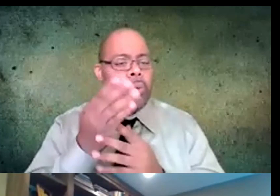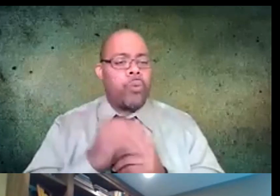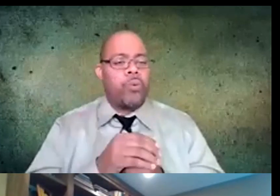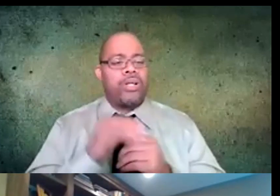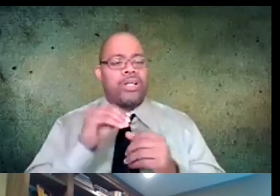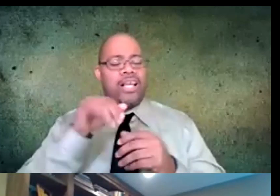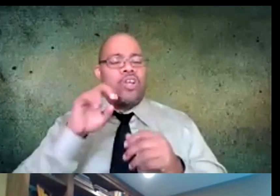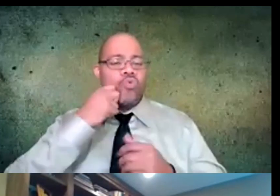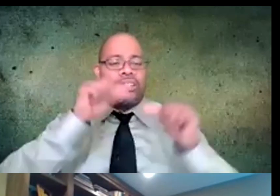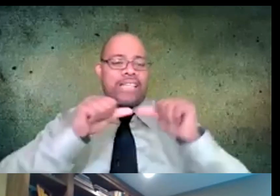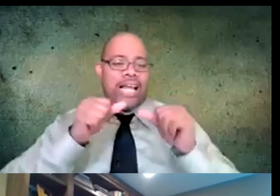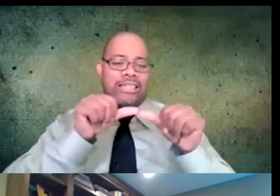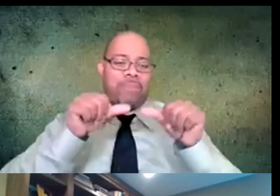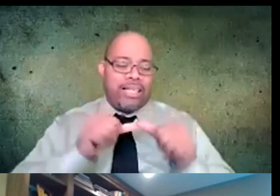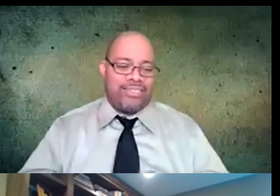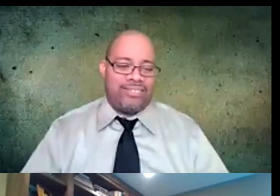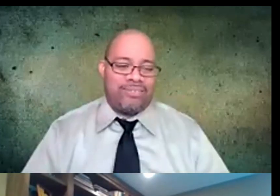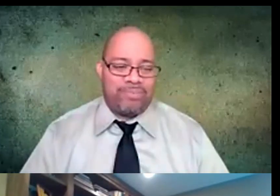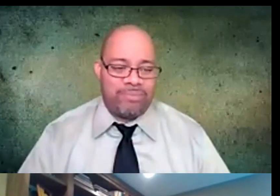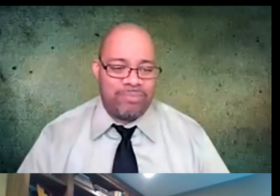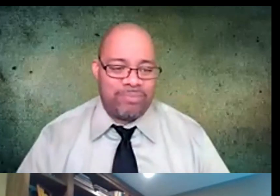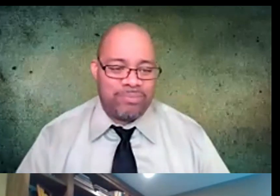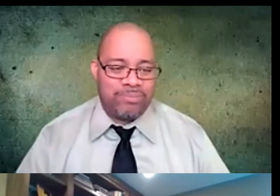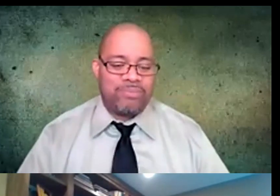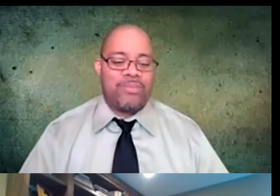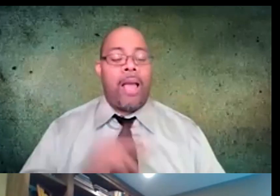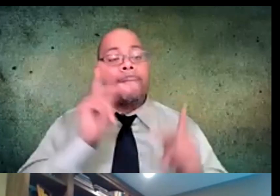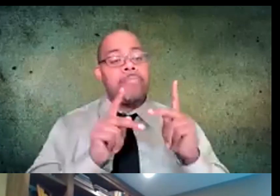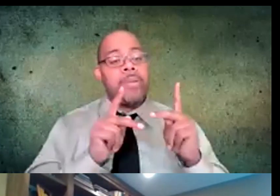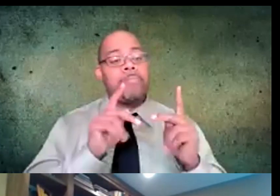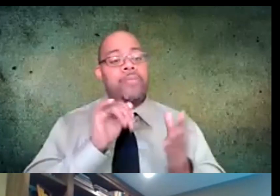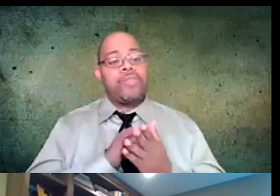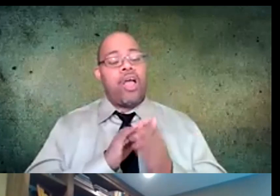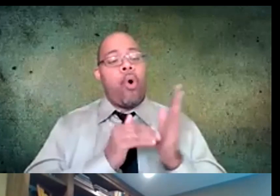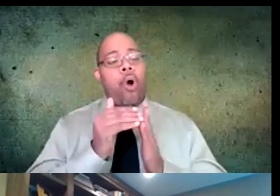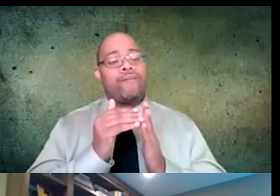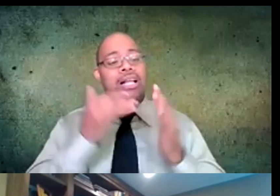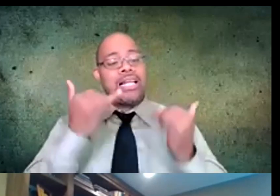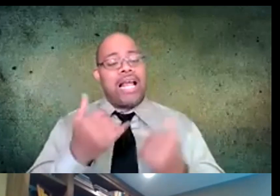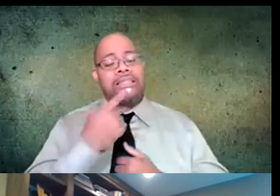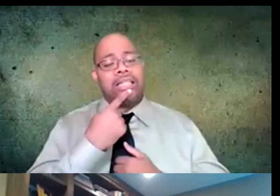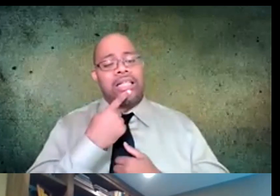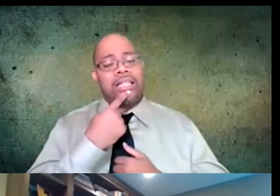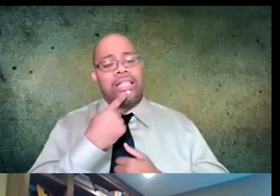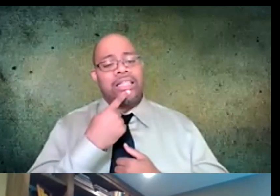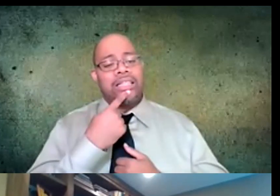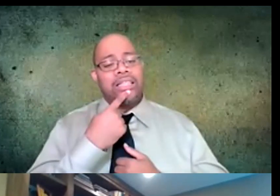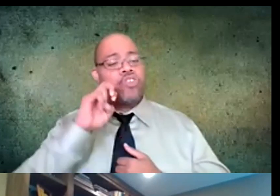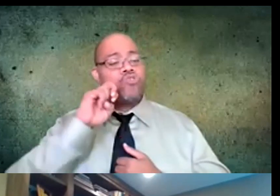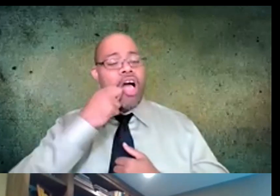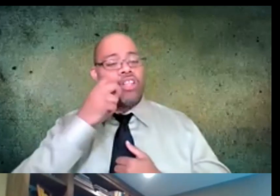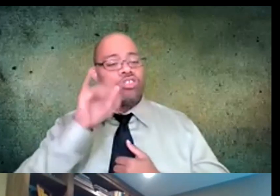this neuroscience space. And people that now they say, you know, neurology